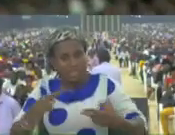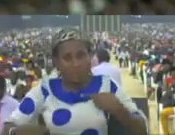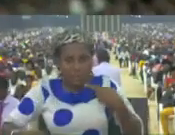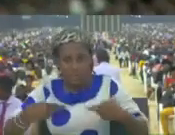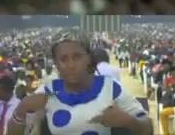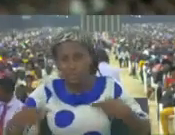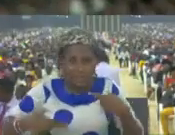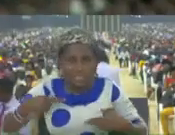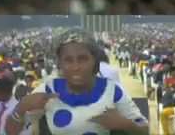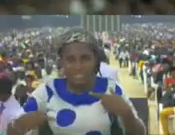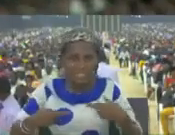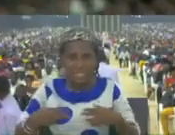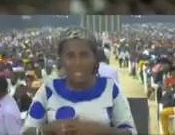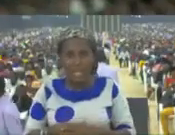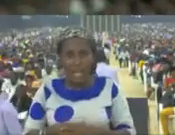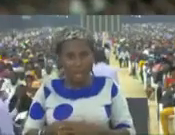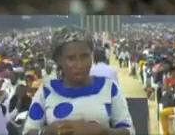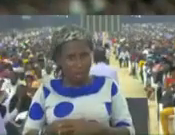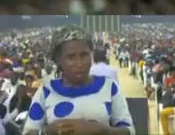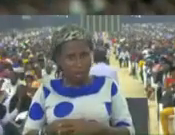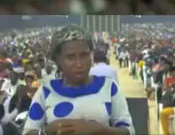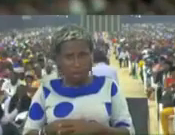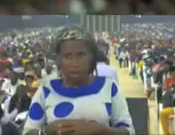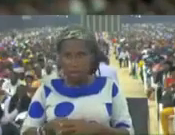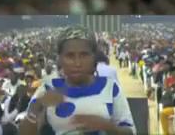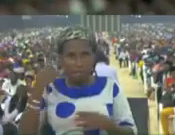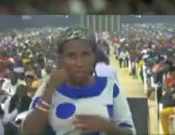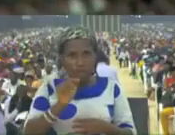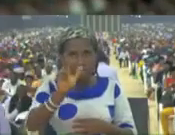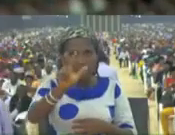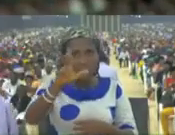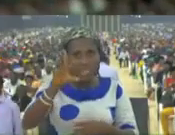rejoicing. They've not seen him for 38 years.